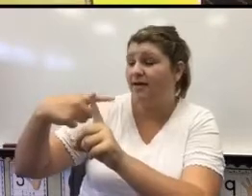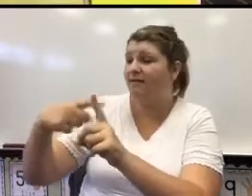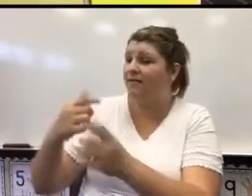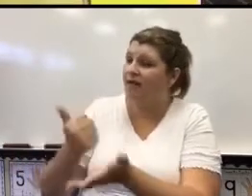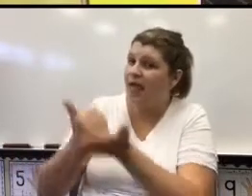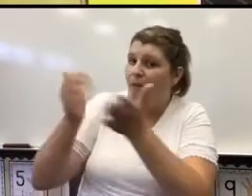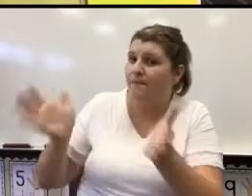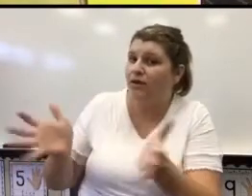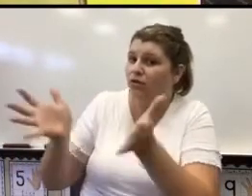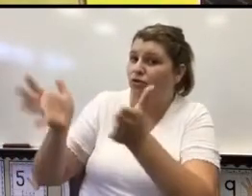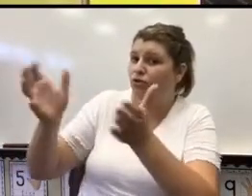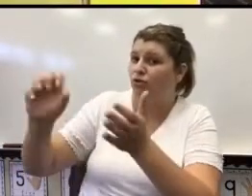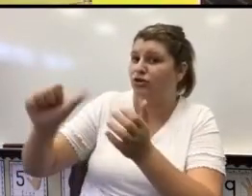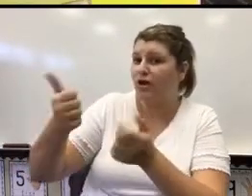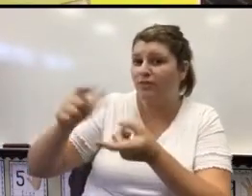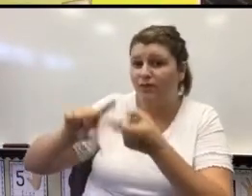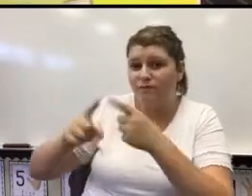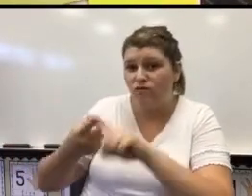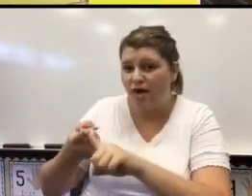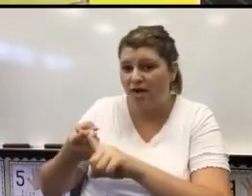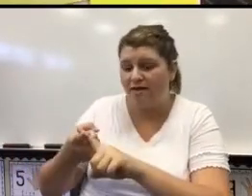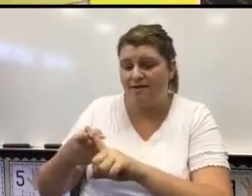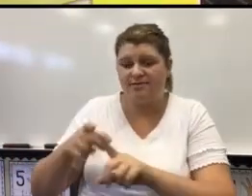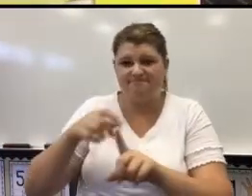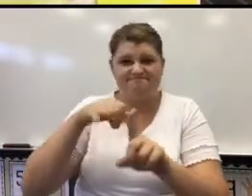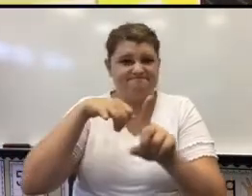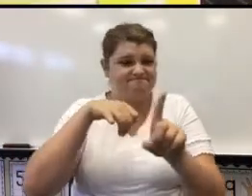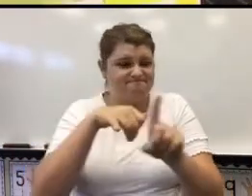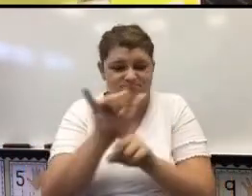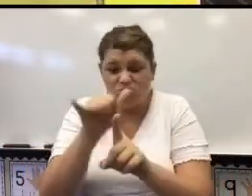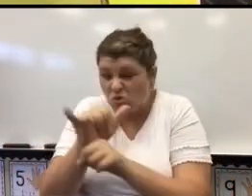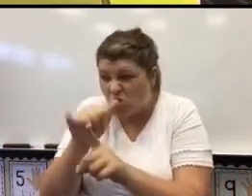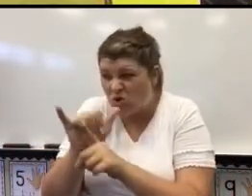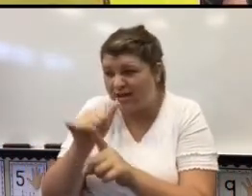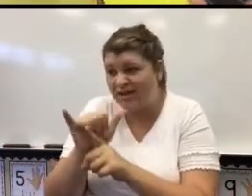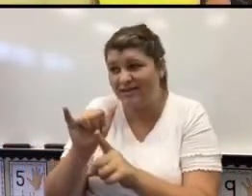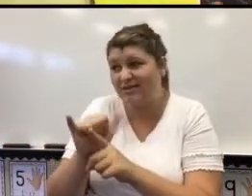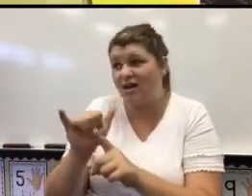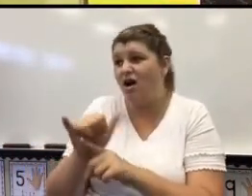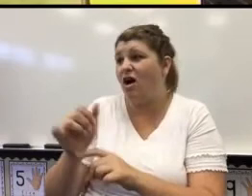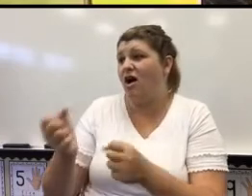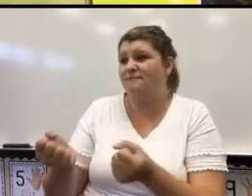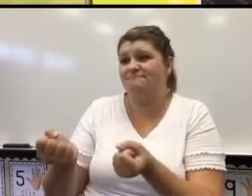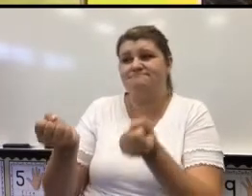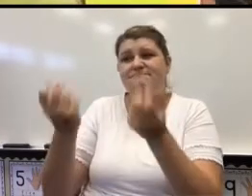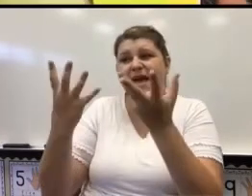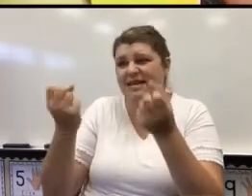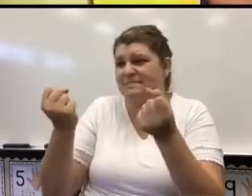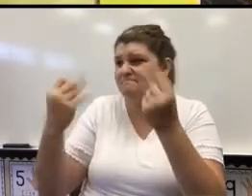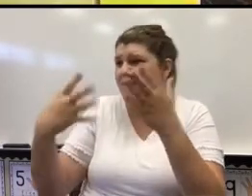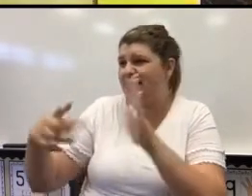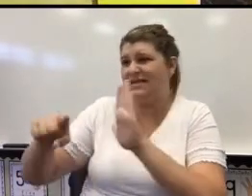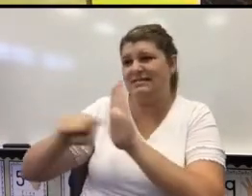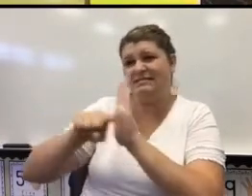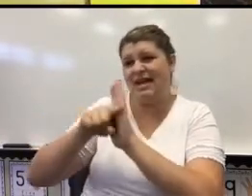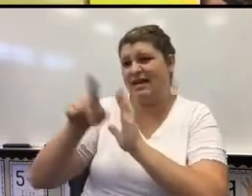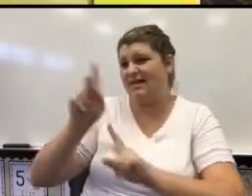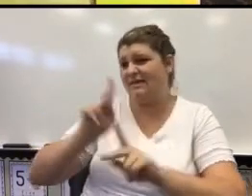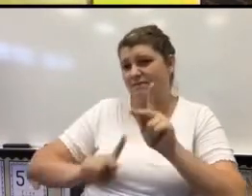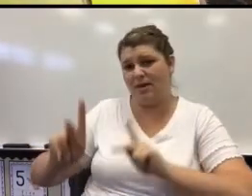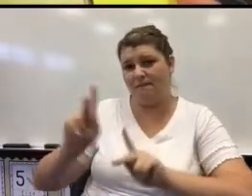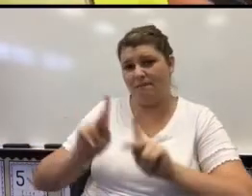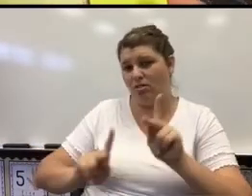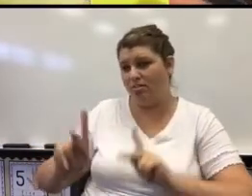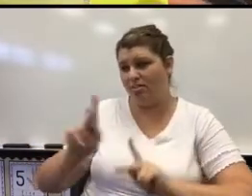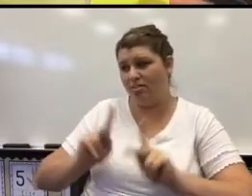travel down the positive road. Joy then turned to George and said, Bullies are just one of the